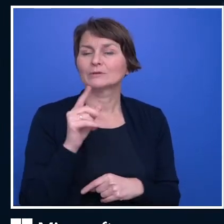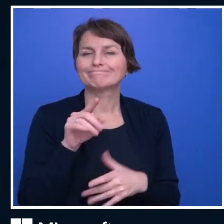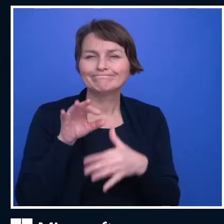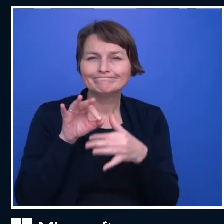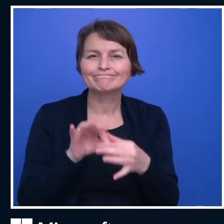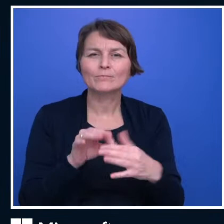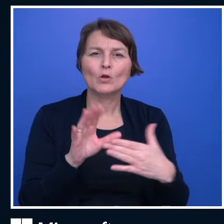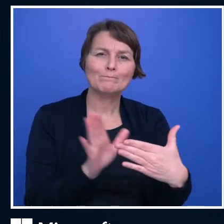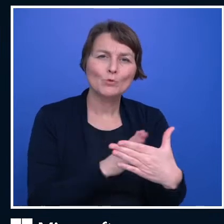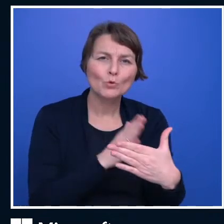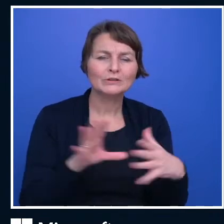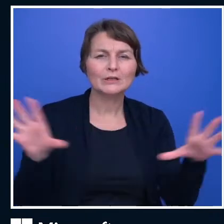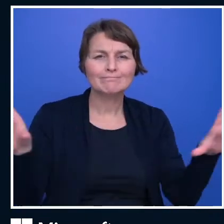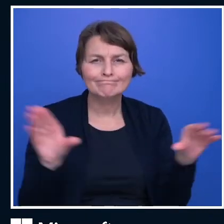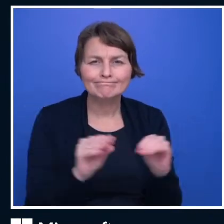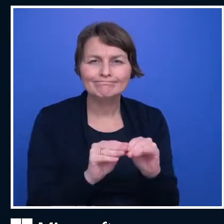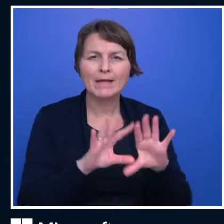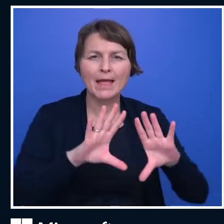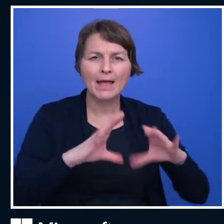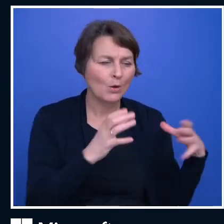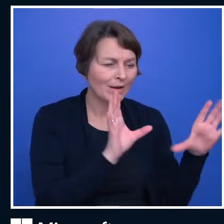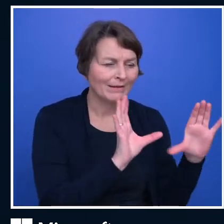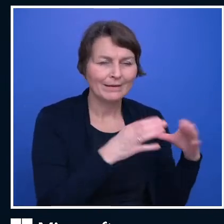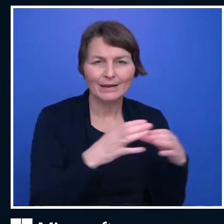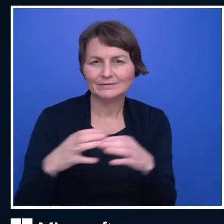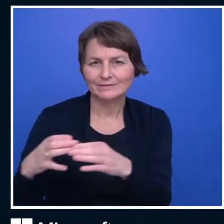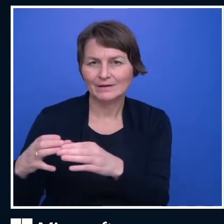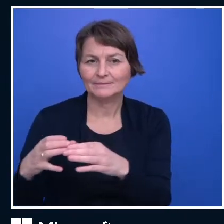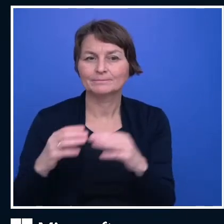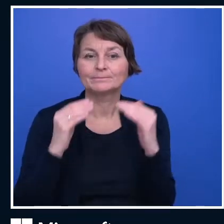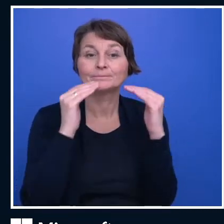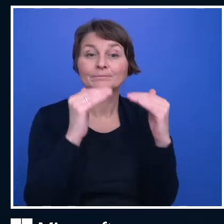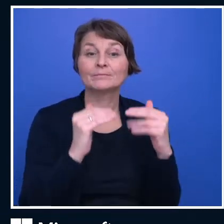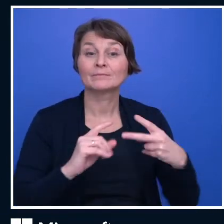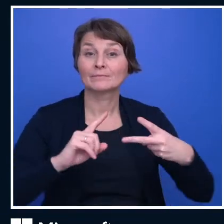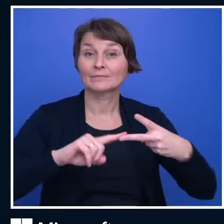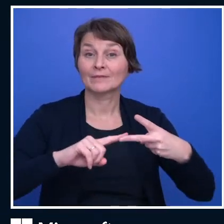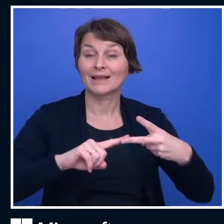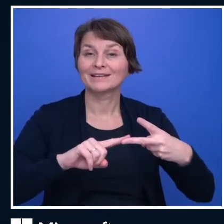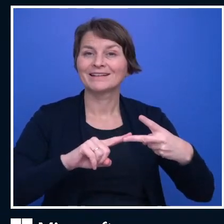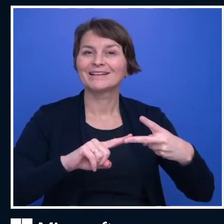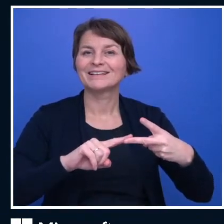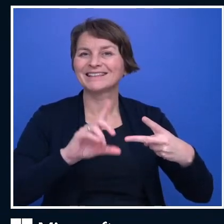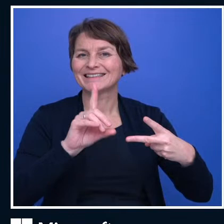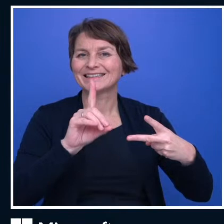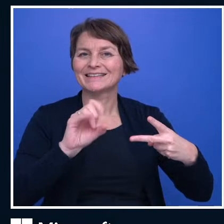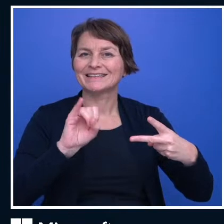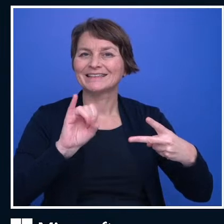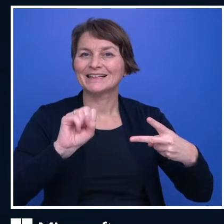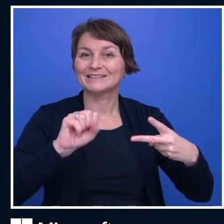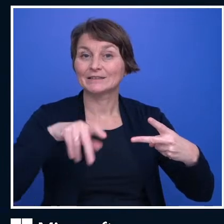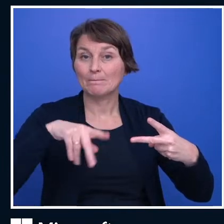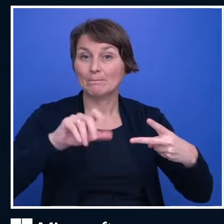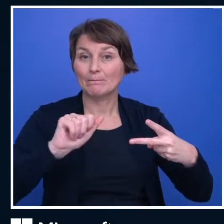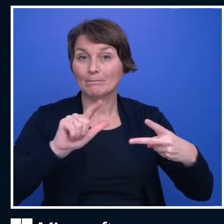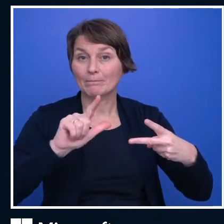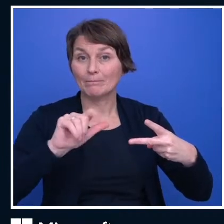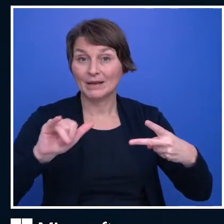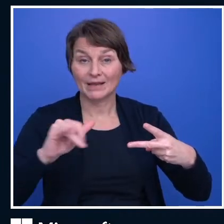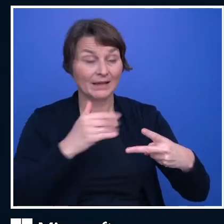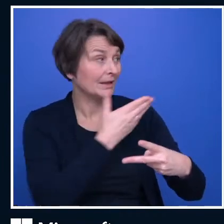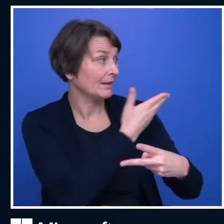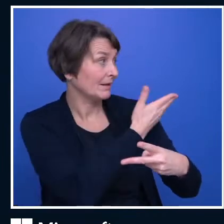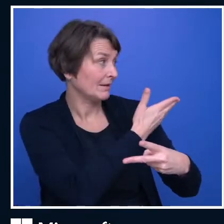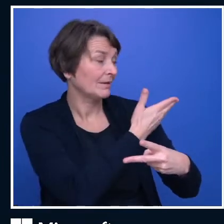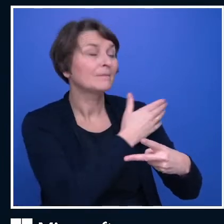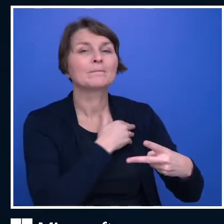and classification. We have Librosa Display, which is basically using matplotlib routines